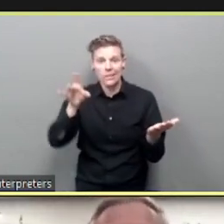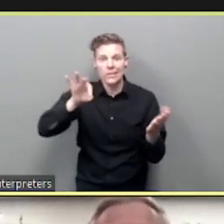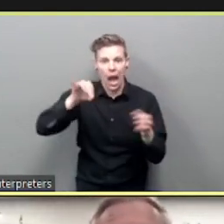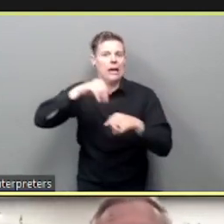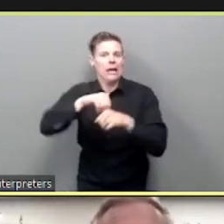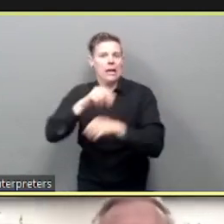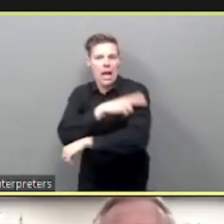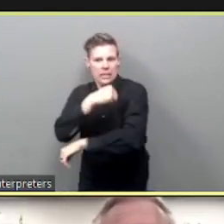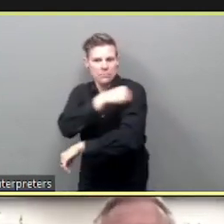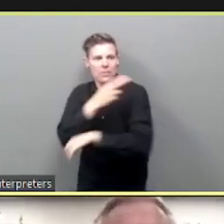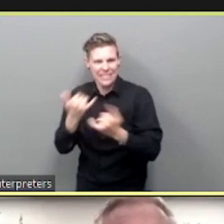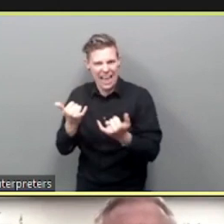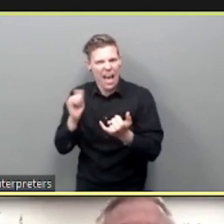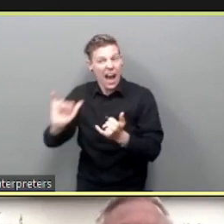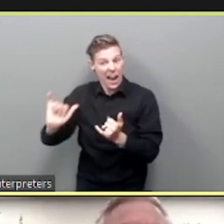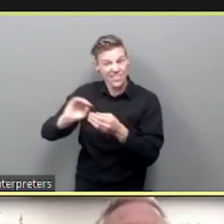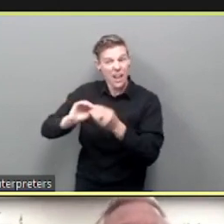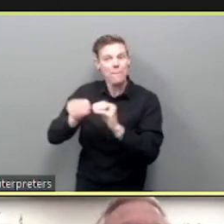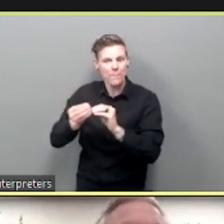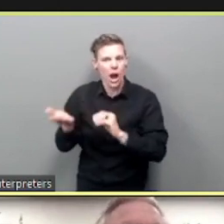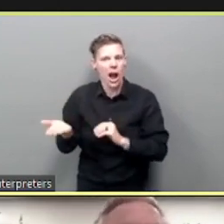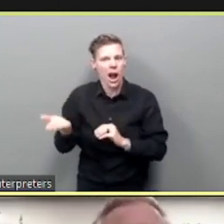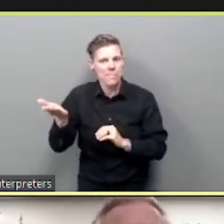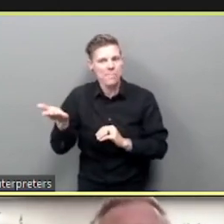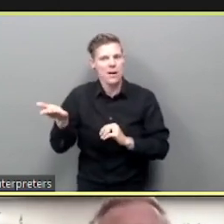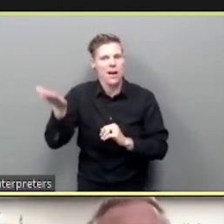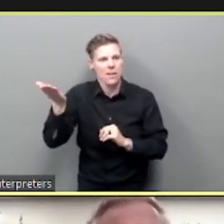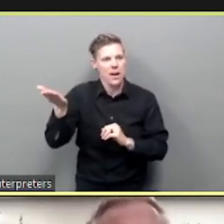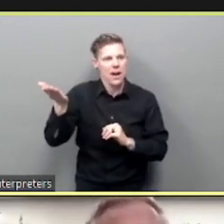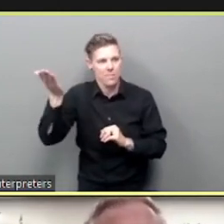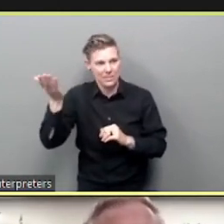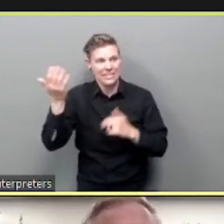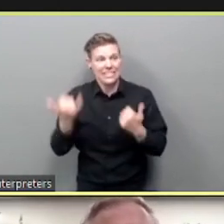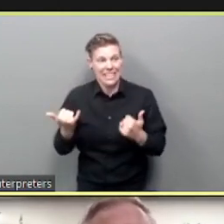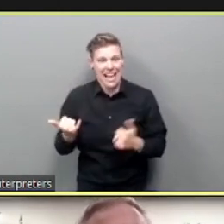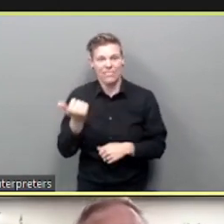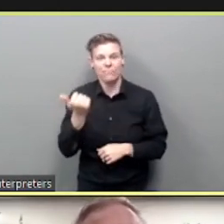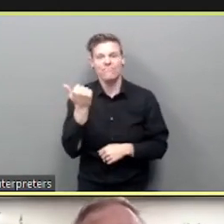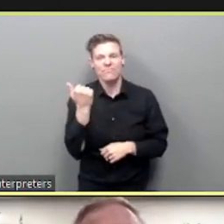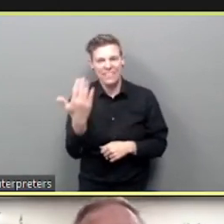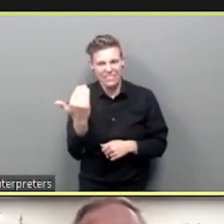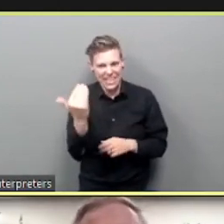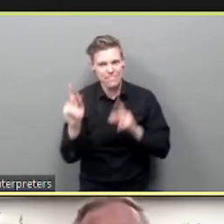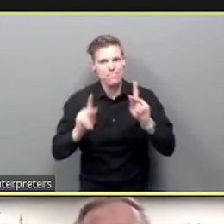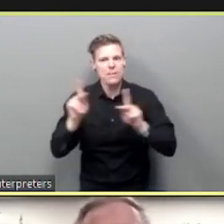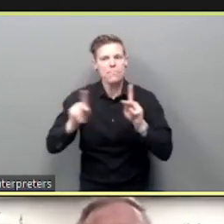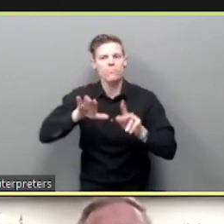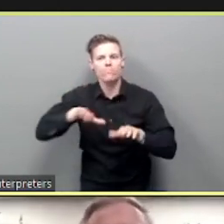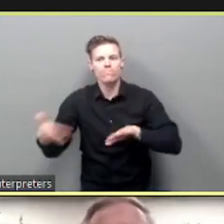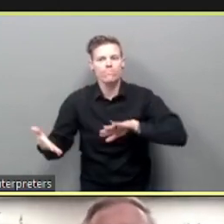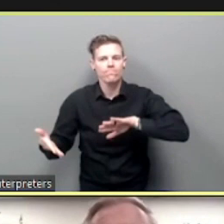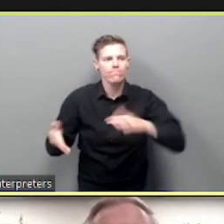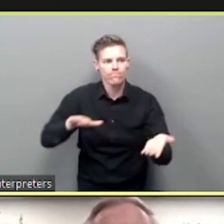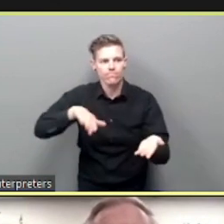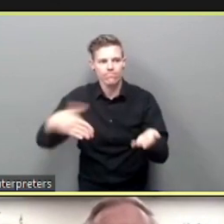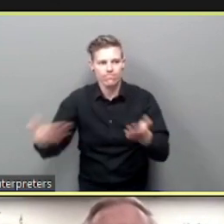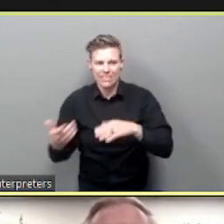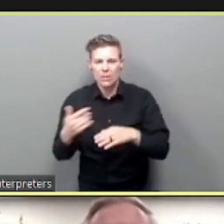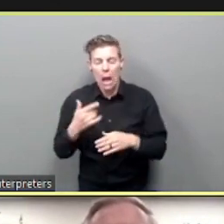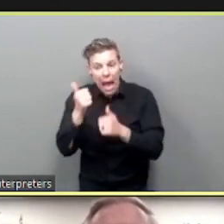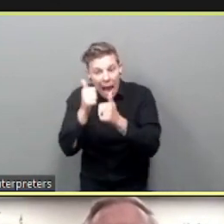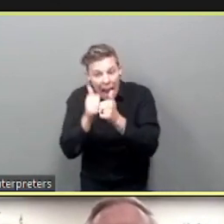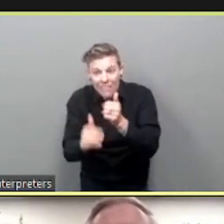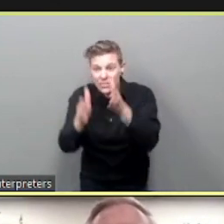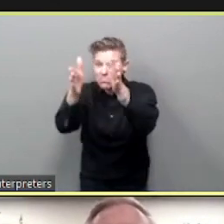15 deaths, sadly, to report today. Any death, of course, is one that we regret and mourn as